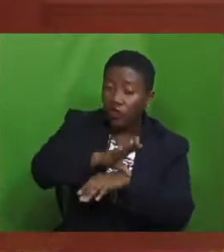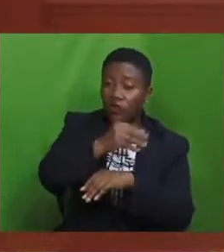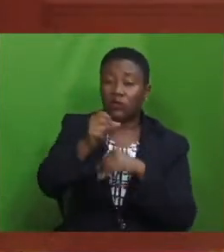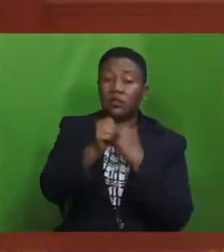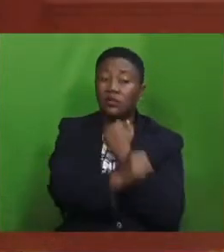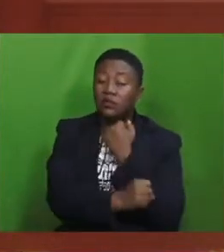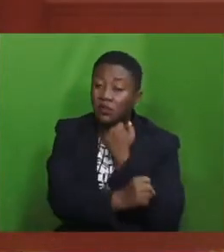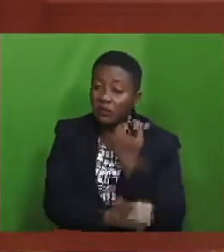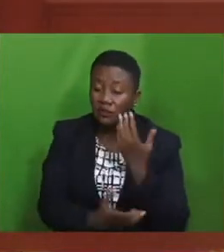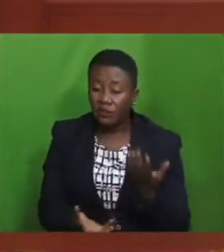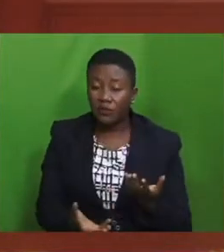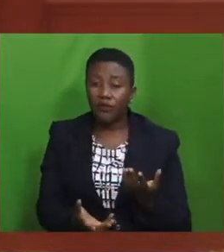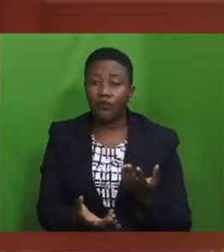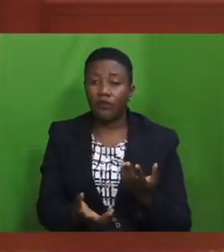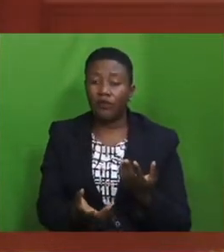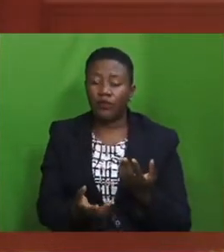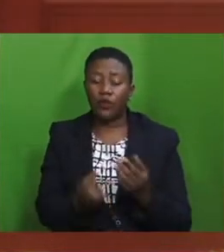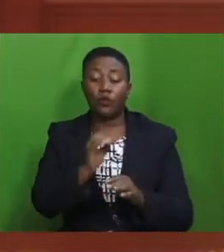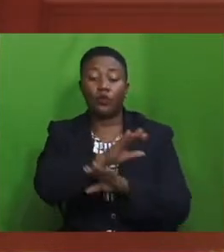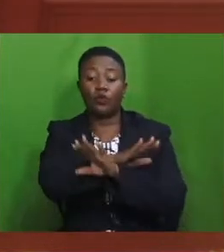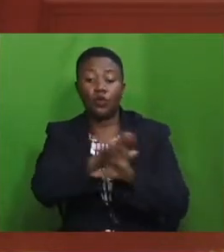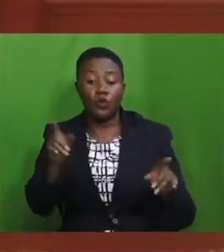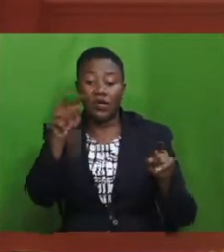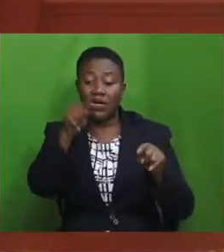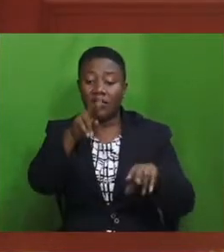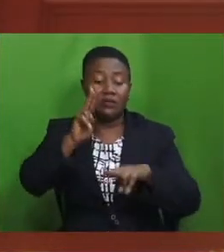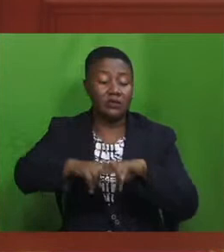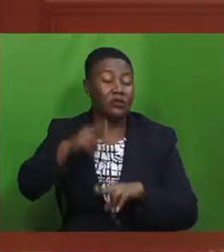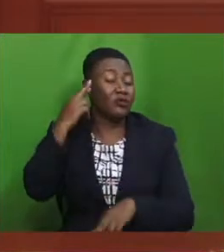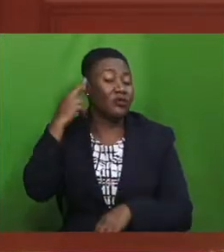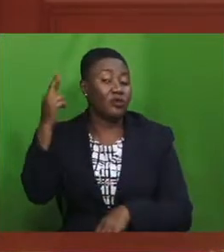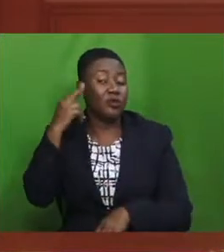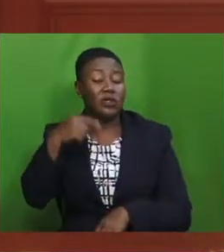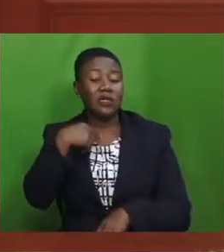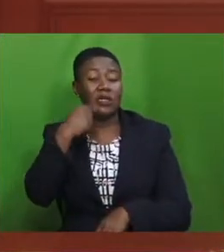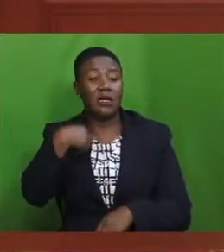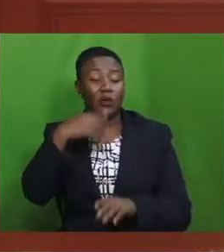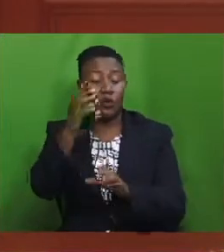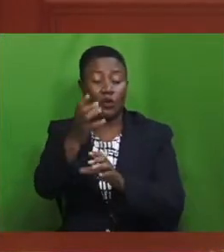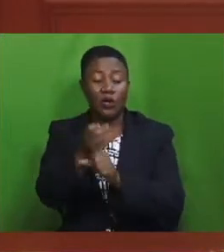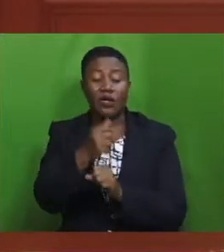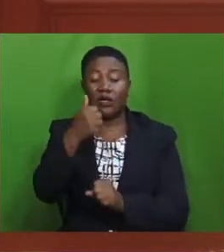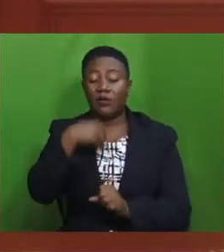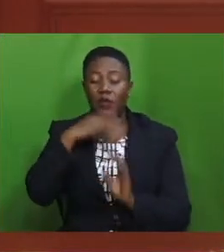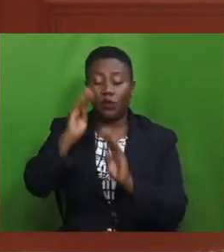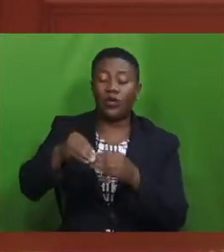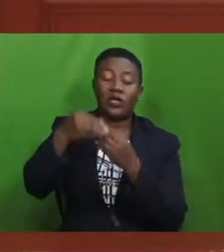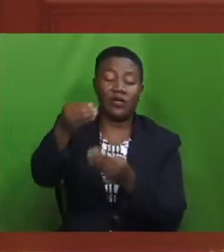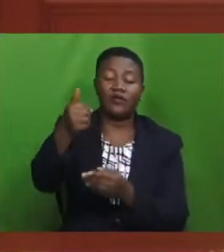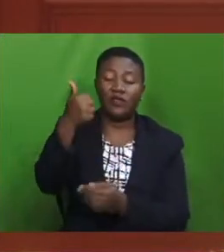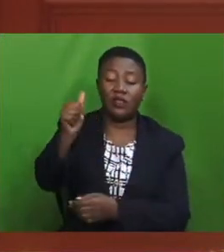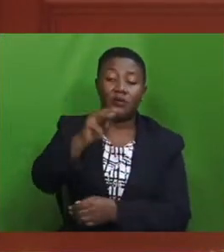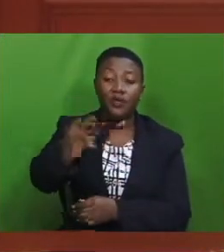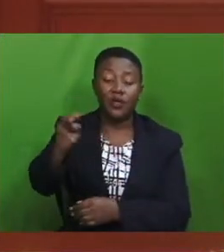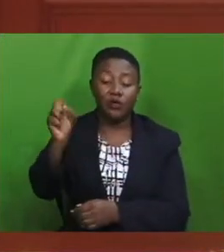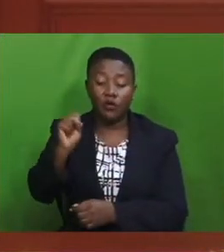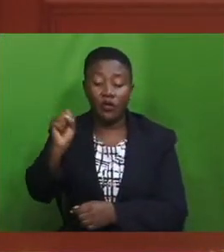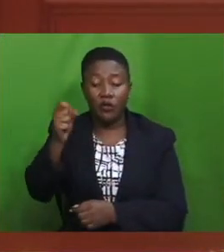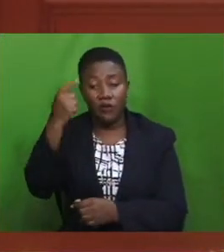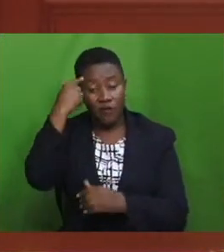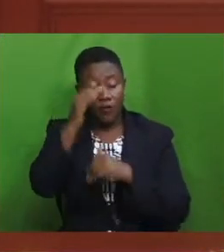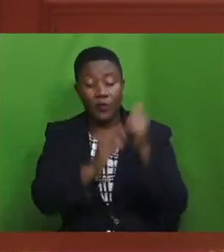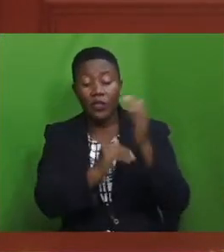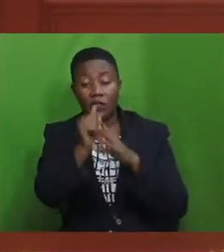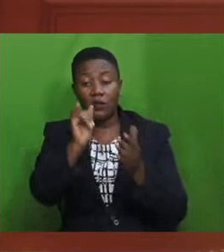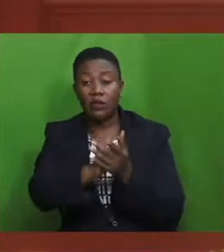not when you come and tell us on radio that I'll make $10 million available to the building of a church. What is the